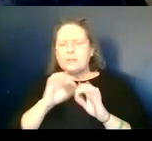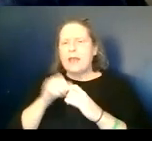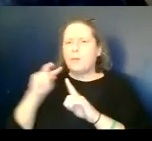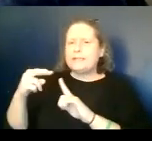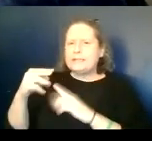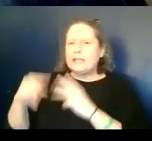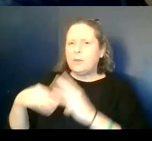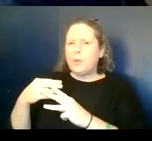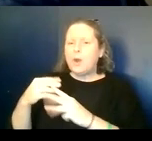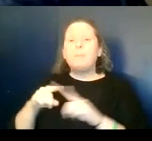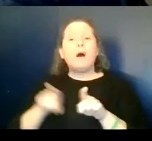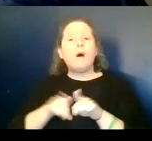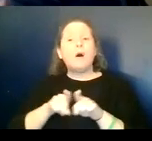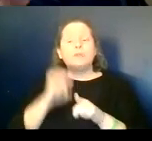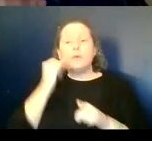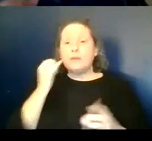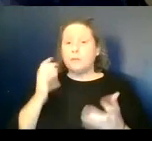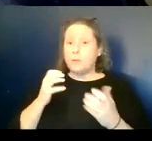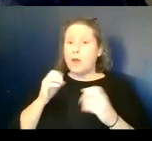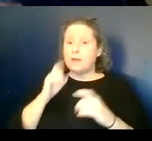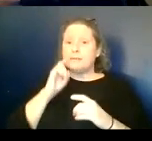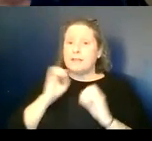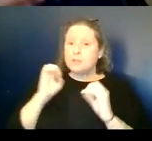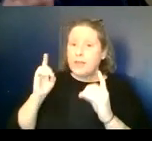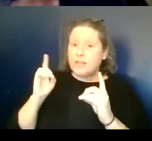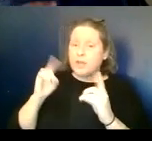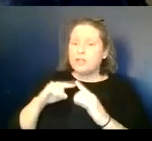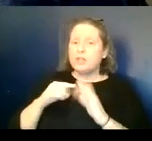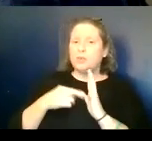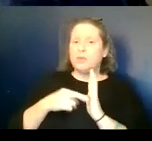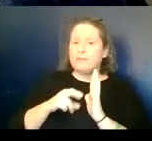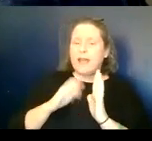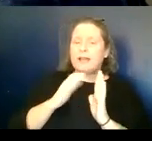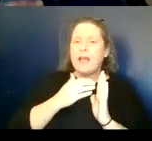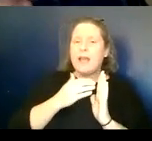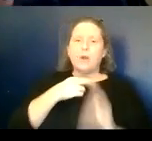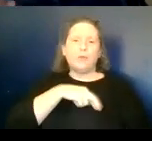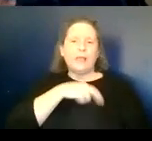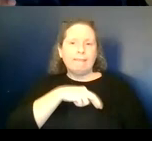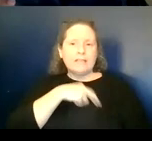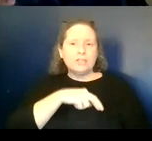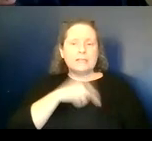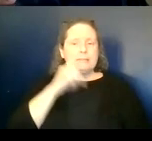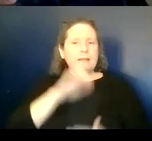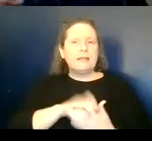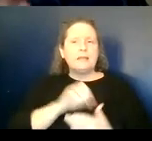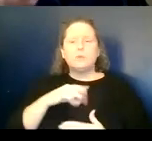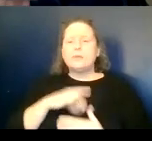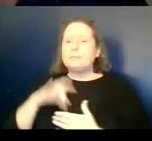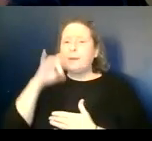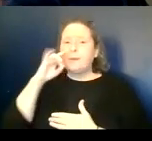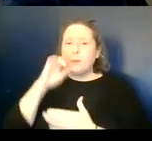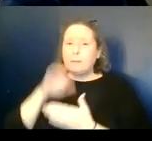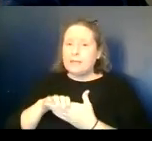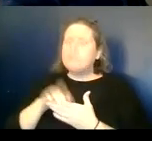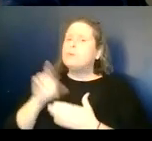want our sexual education to reflect our religious beliefs or spiritual beliefs, that should be